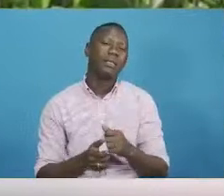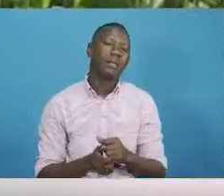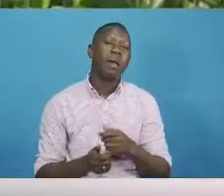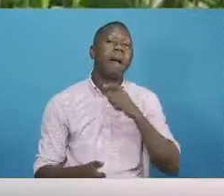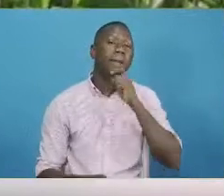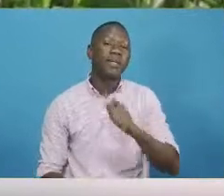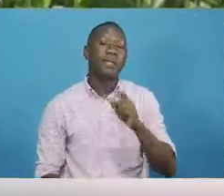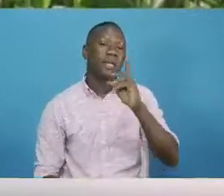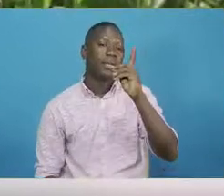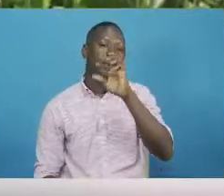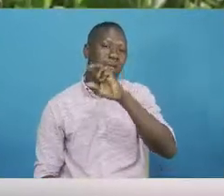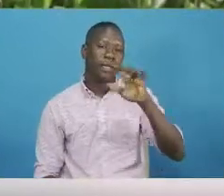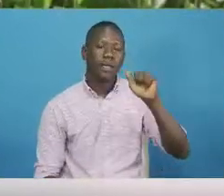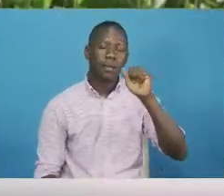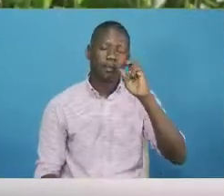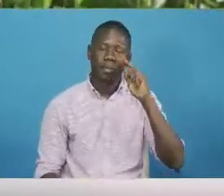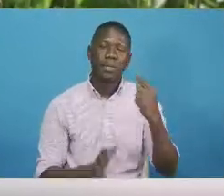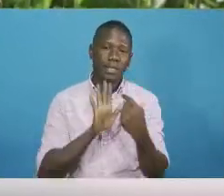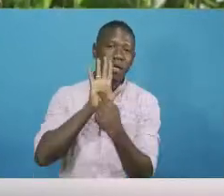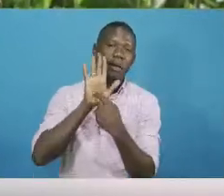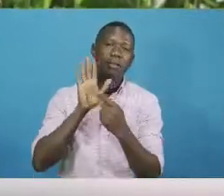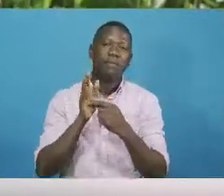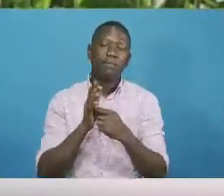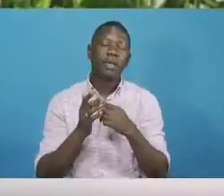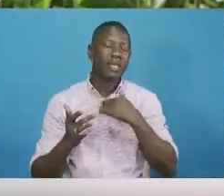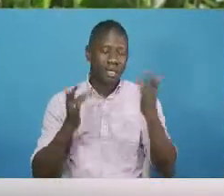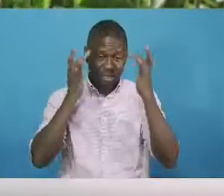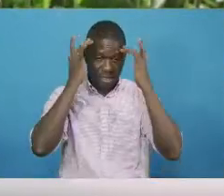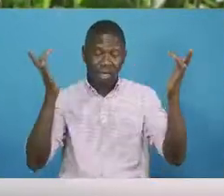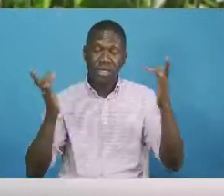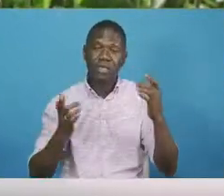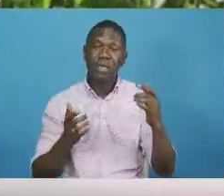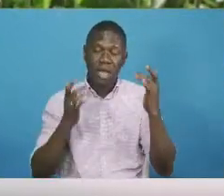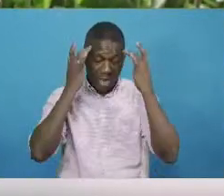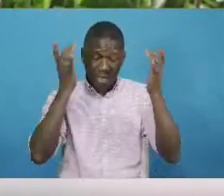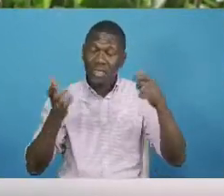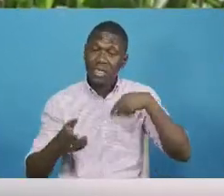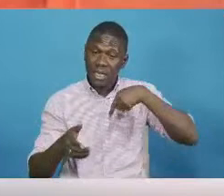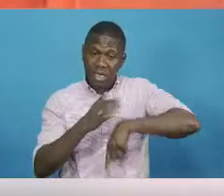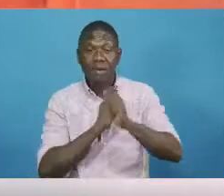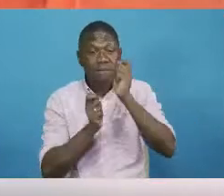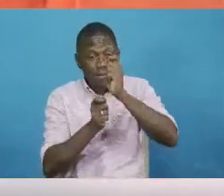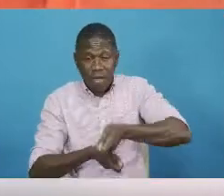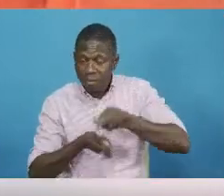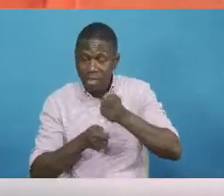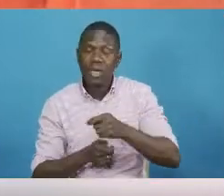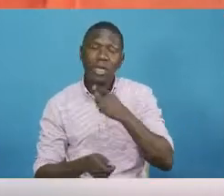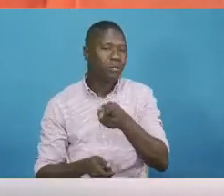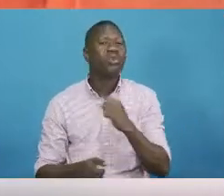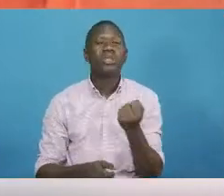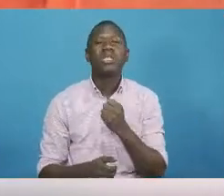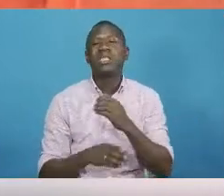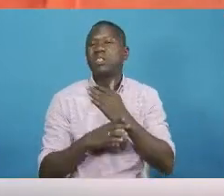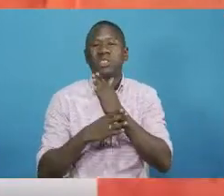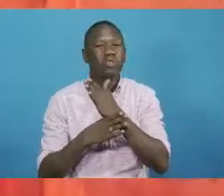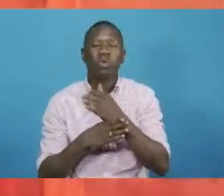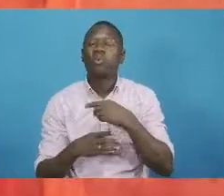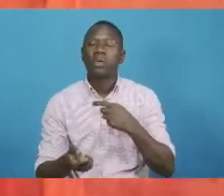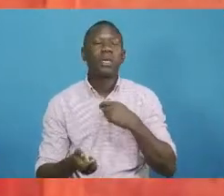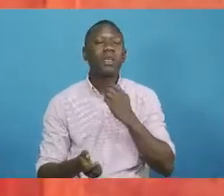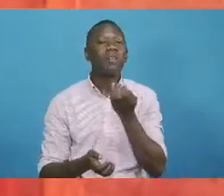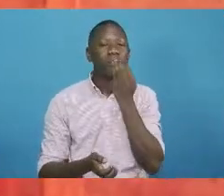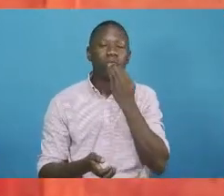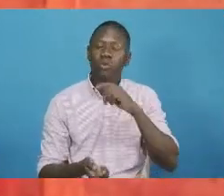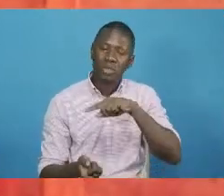Drame identified inadequate skills, knowledge and resources in farming as key factors affecting the transformation of the food systems in the